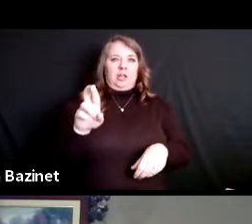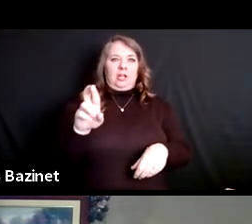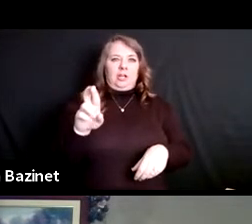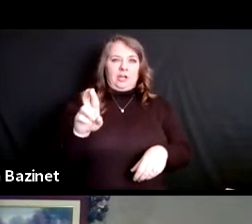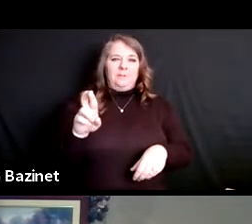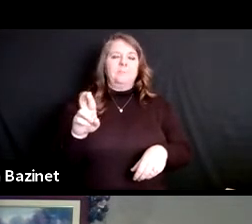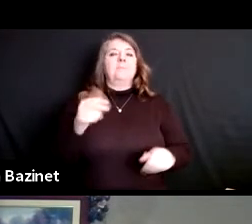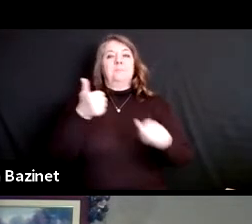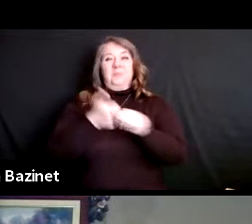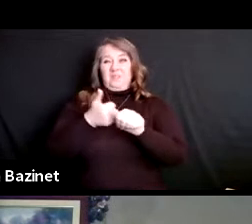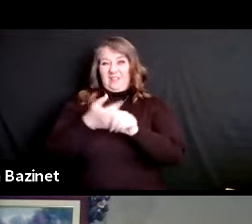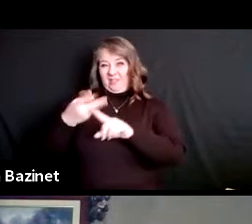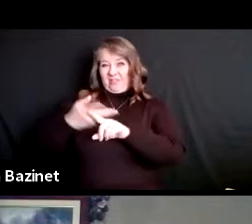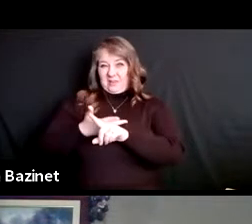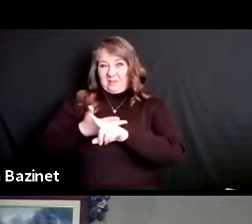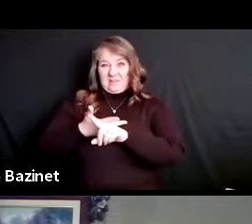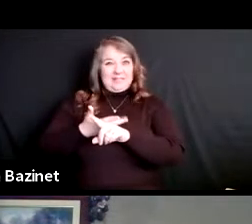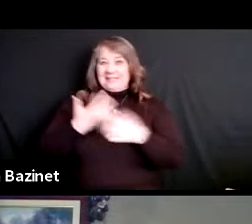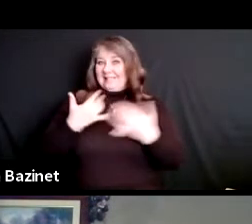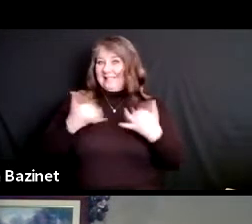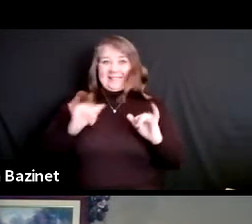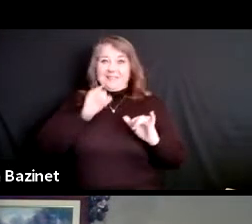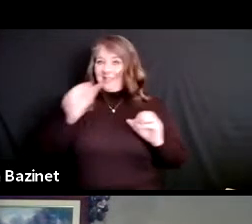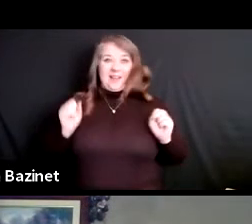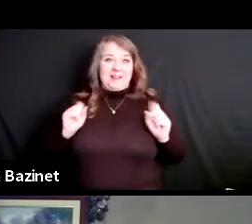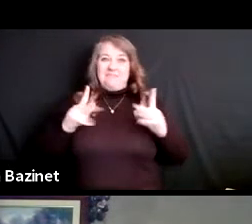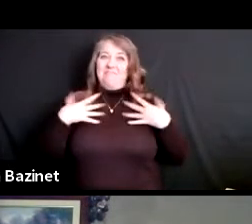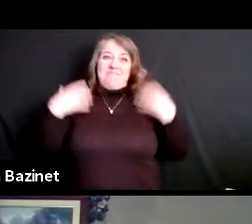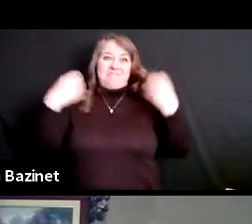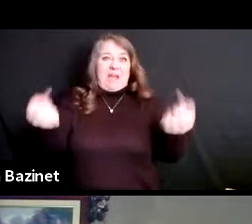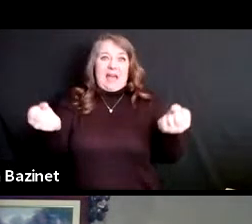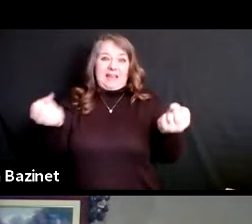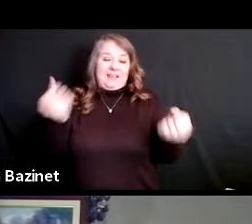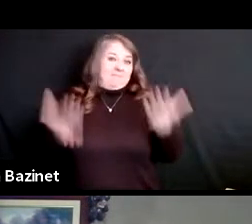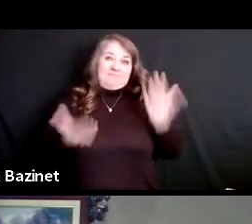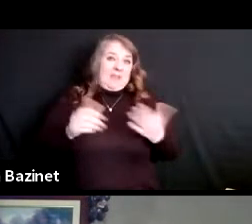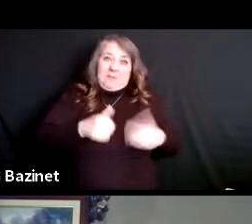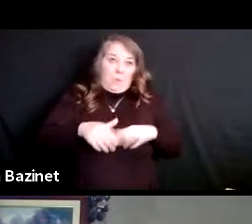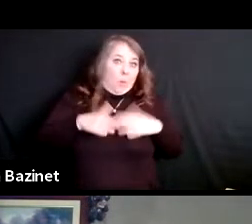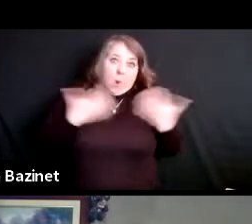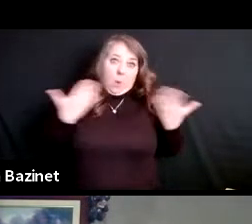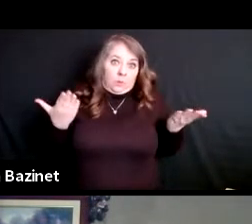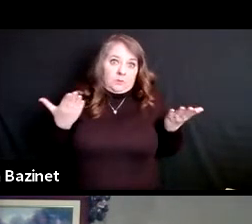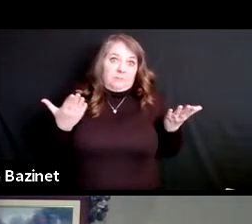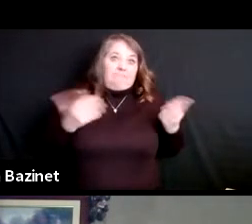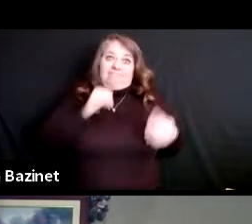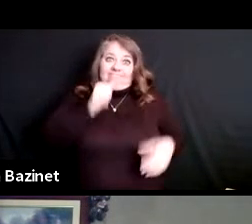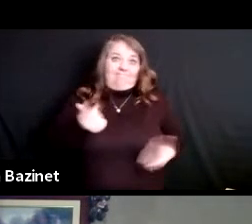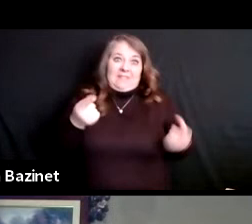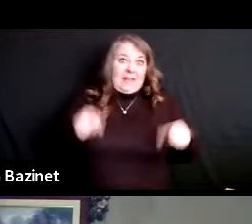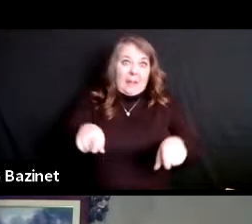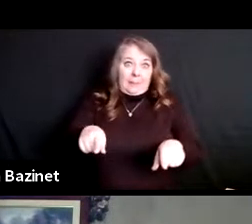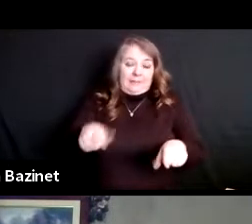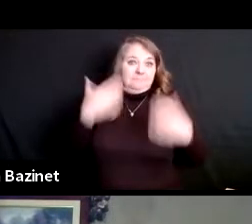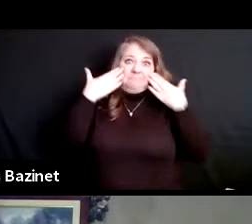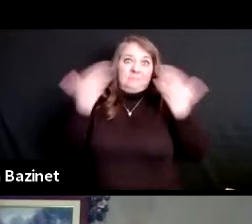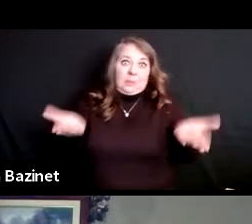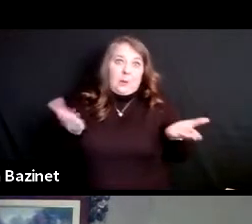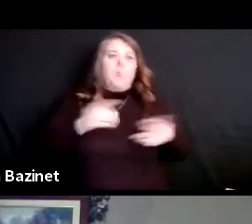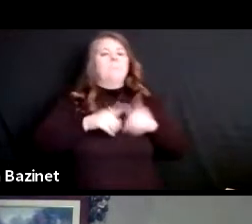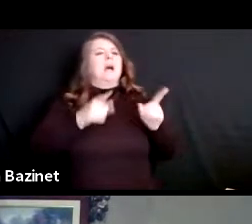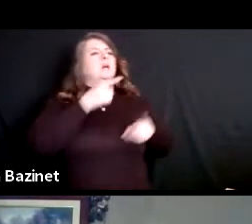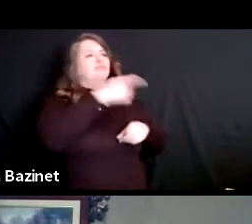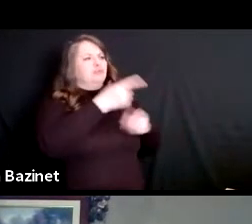She's 3 months later, still not back to herself and may not get back to herself. That's unknown at this time. However, she's fortunate, as many